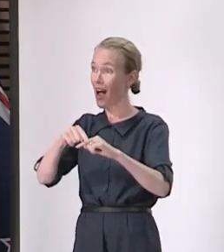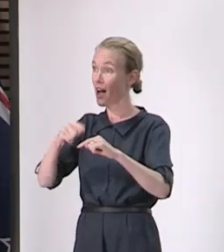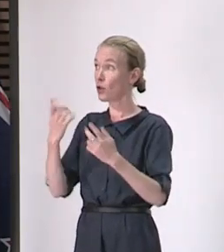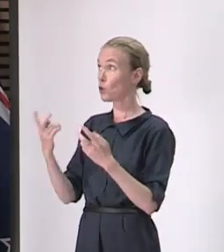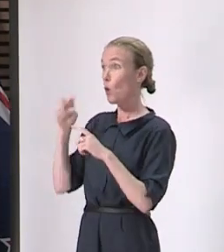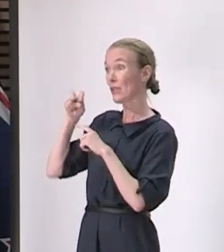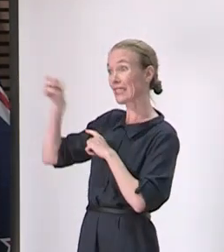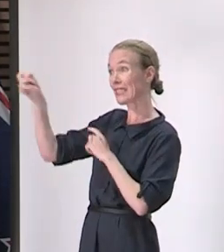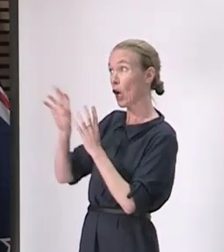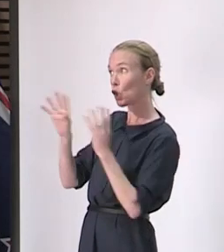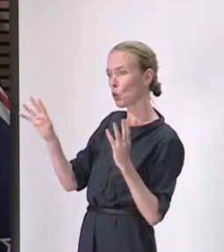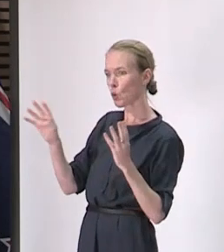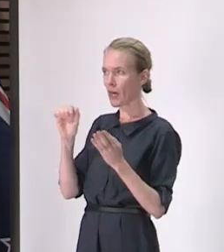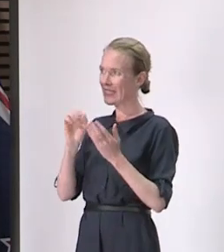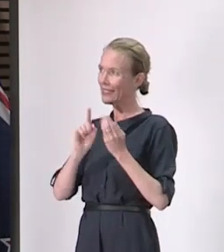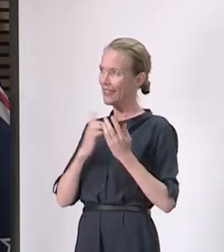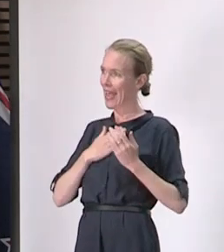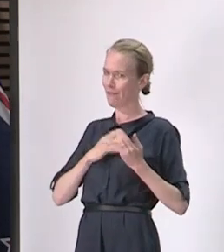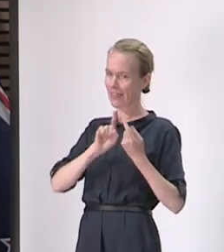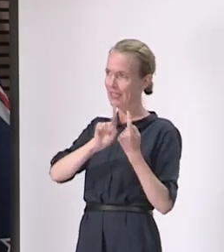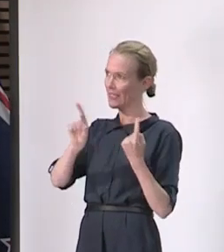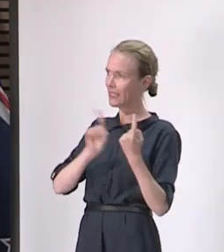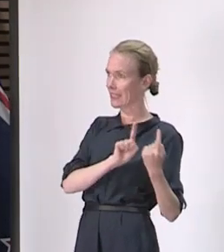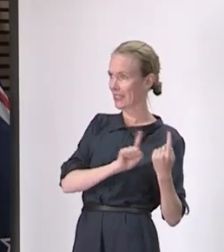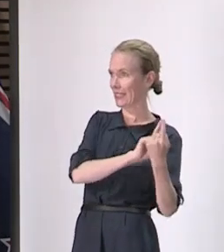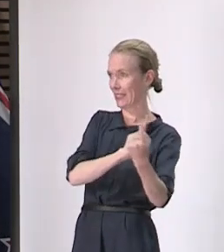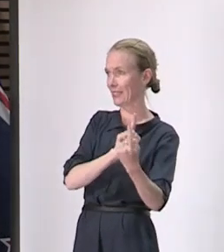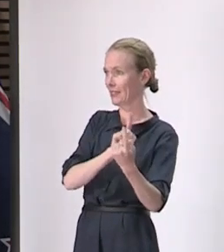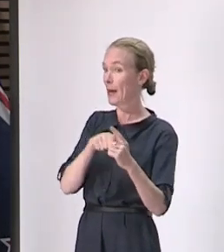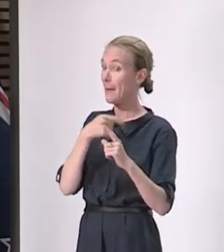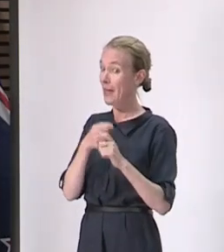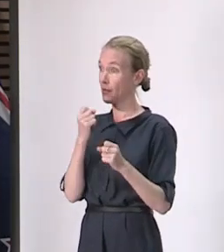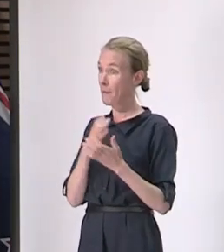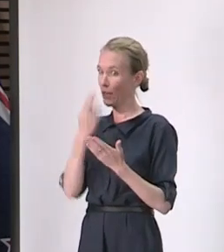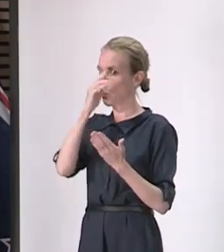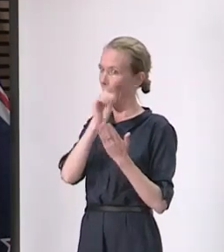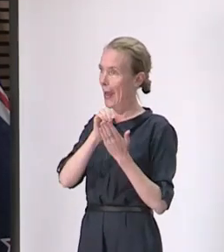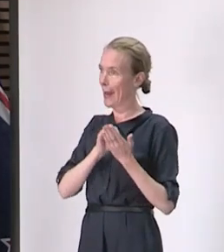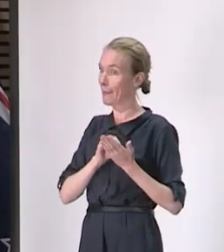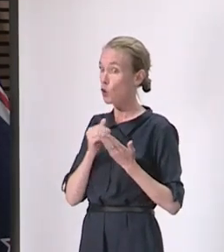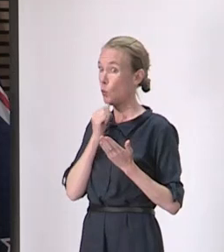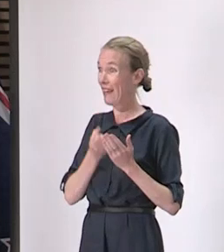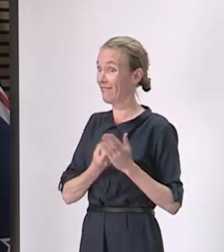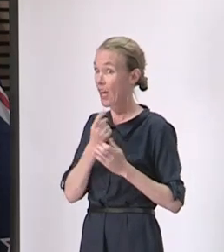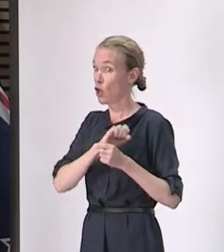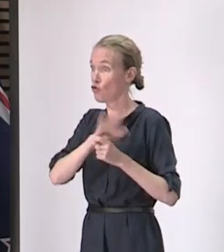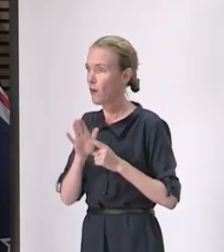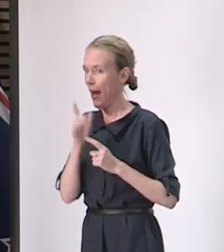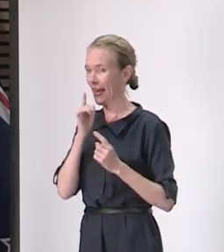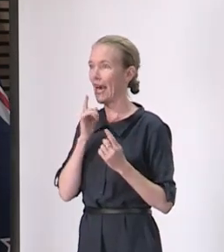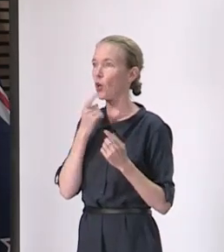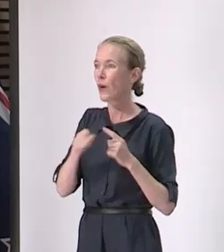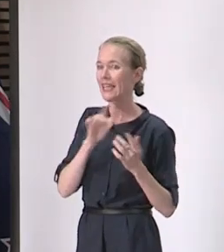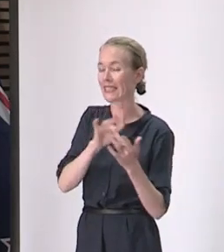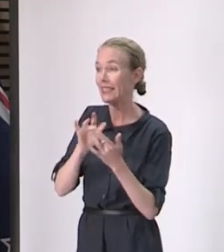for a domestic market and ensuring that they've got really strong contact tracing in place. A Wellington hairdresser is doubly